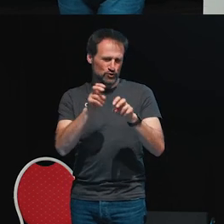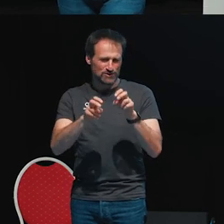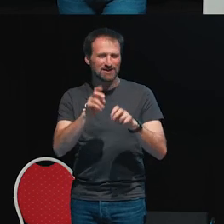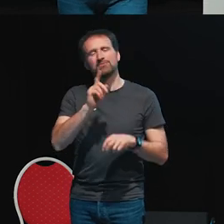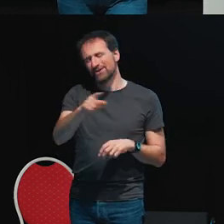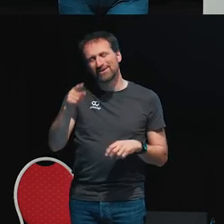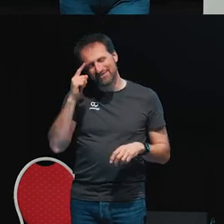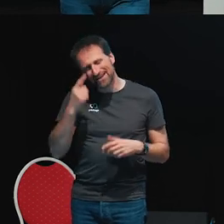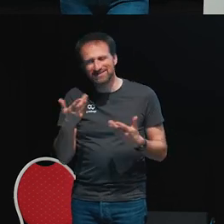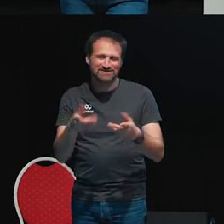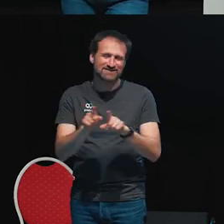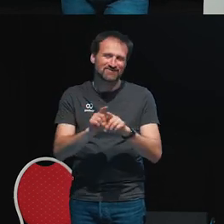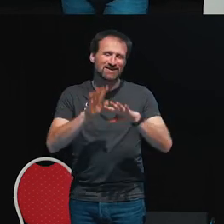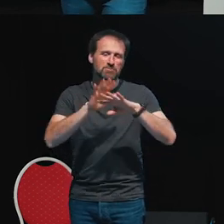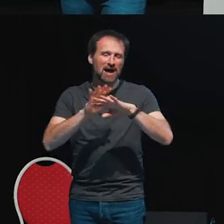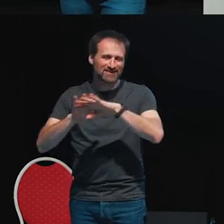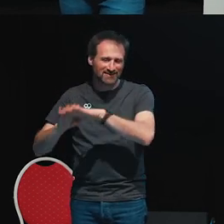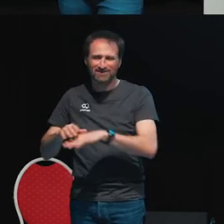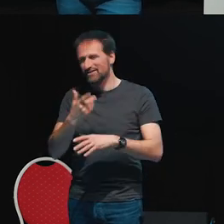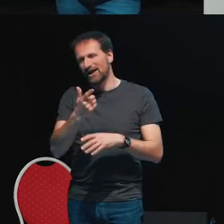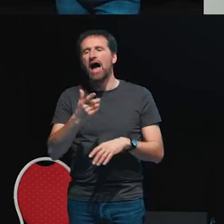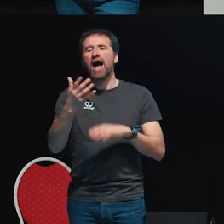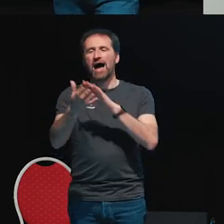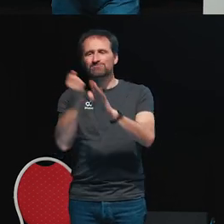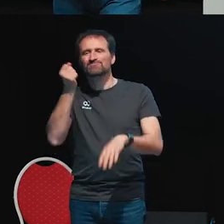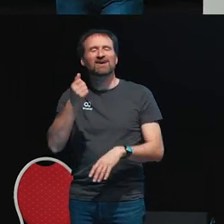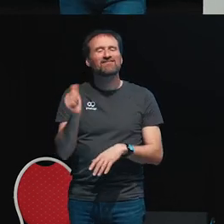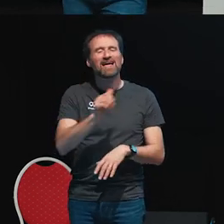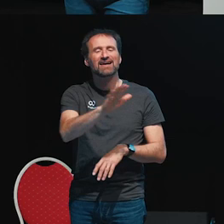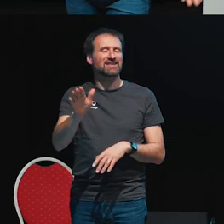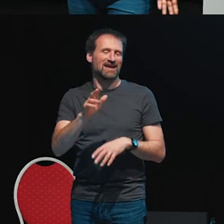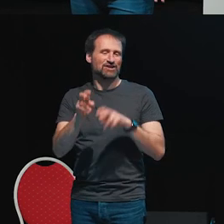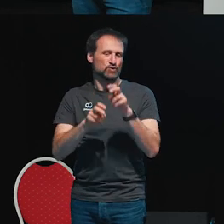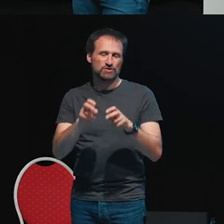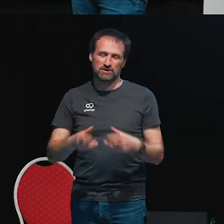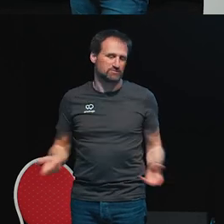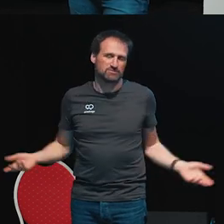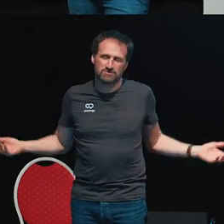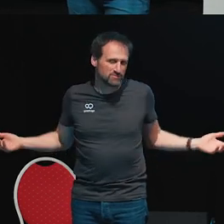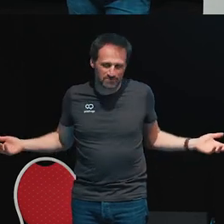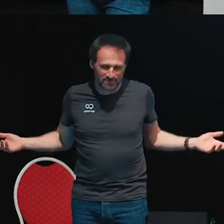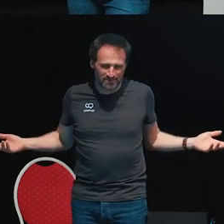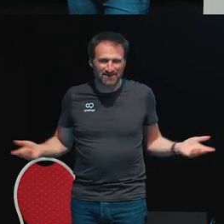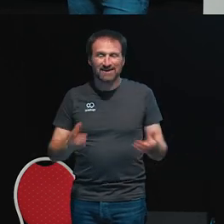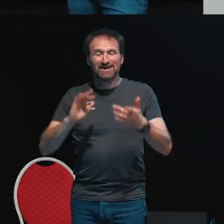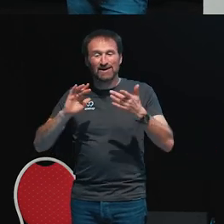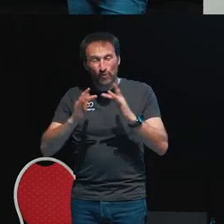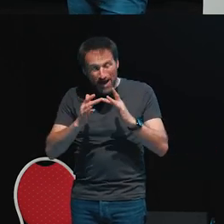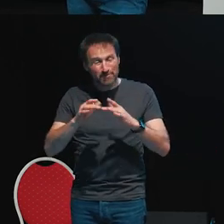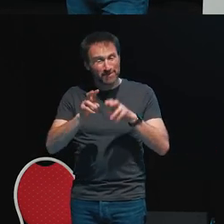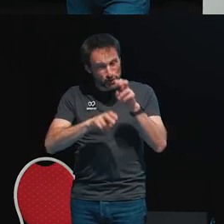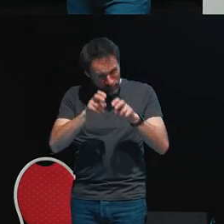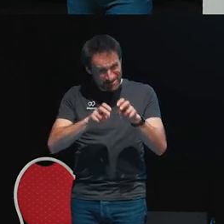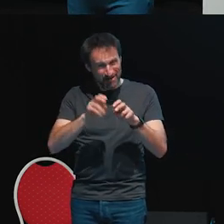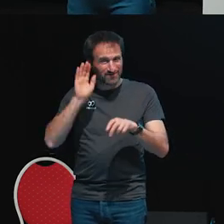not how you like get your users. Like the users of the web after 30 years expect your code